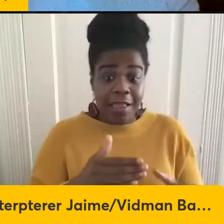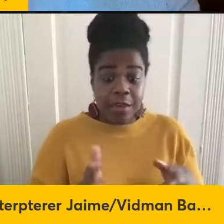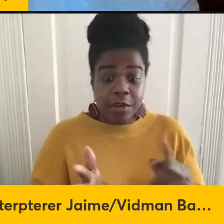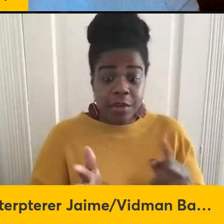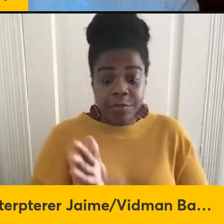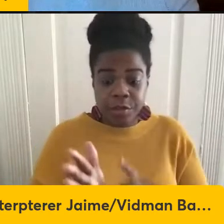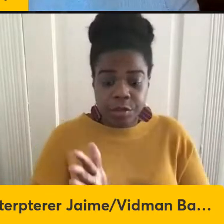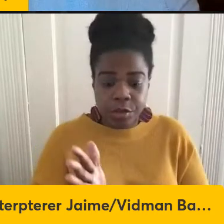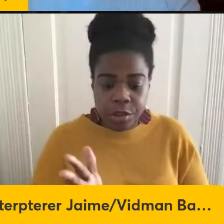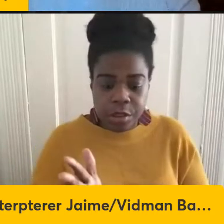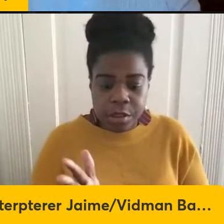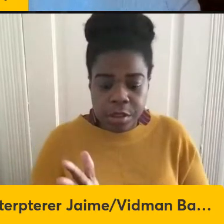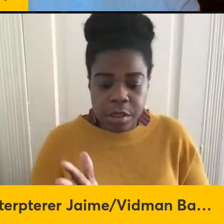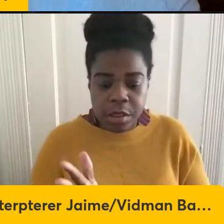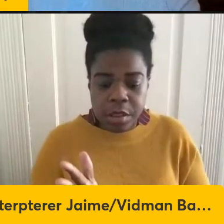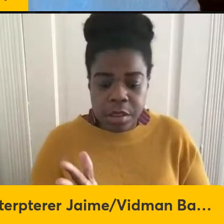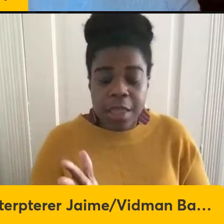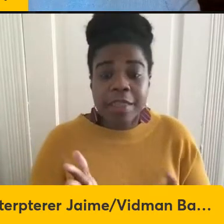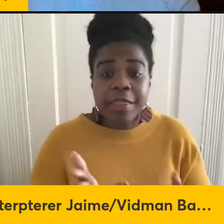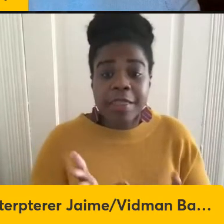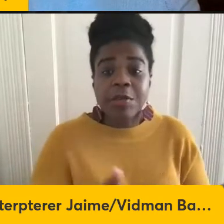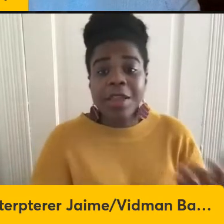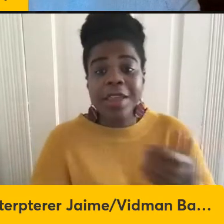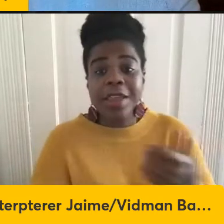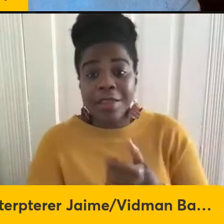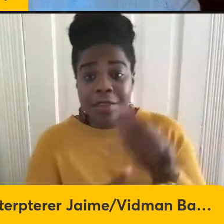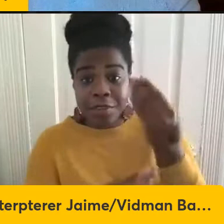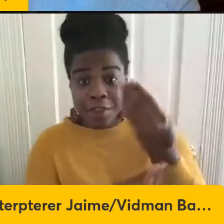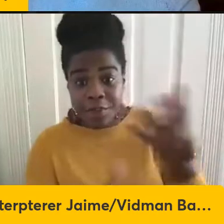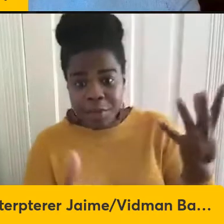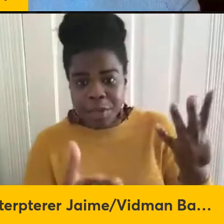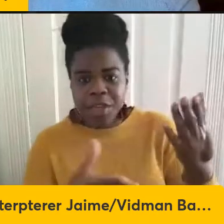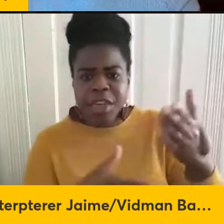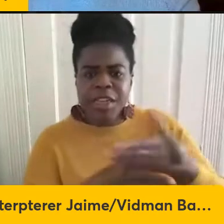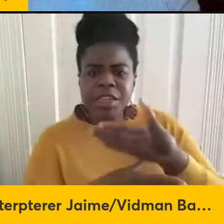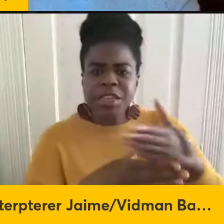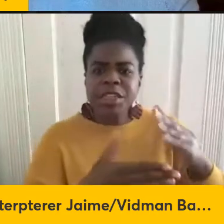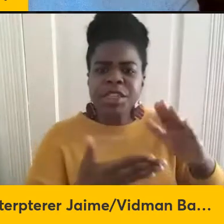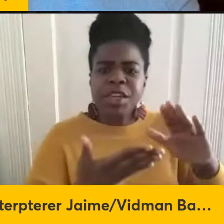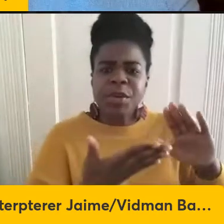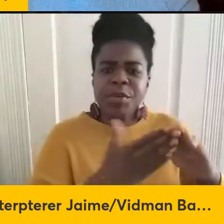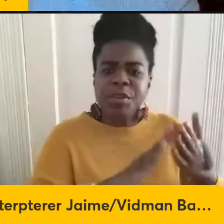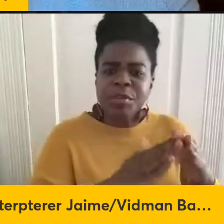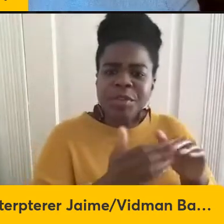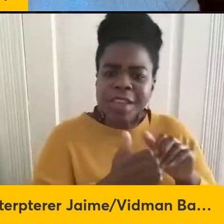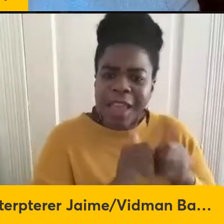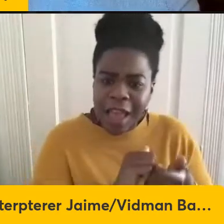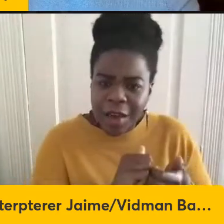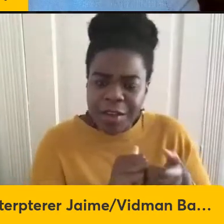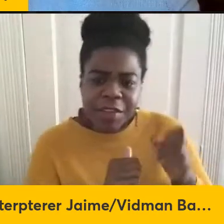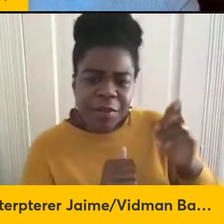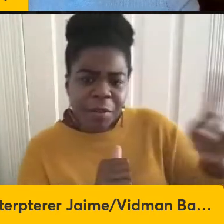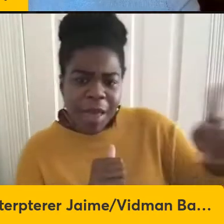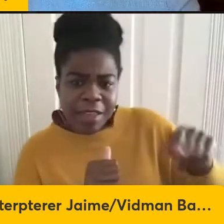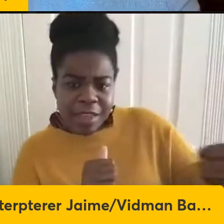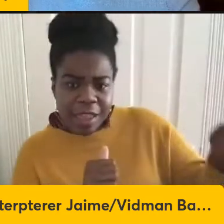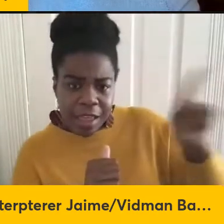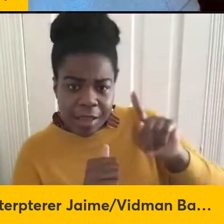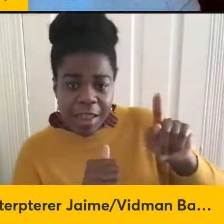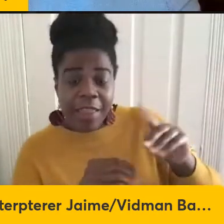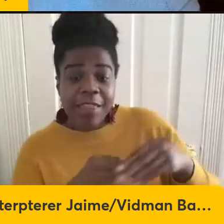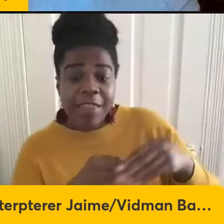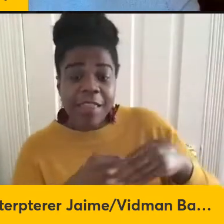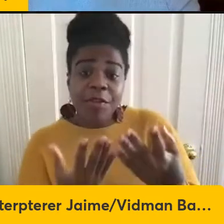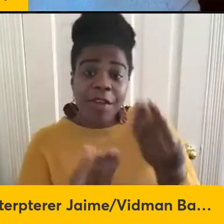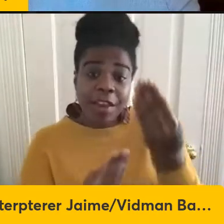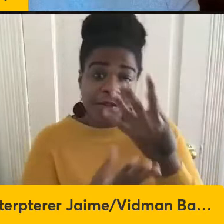we've gathered all this information. Now, how do we share it with the community, give it back to the community? Because they've provided information about their